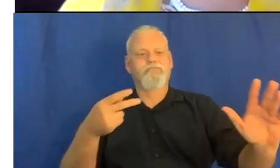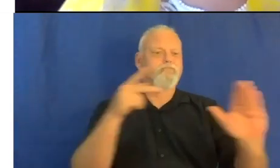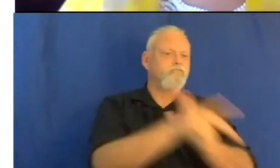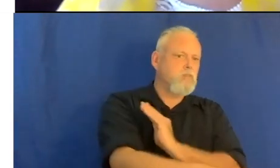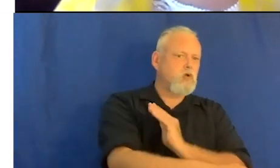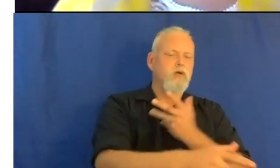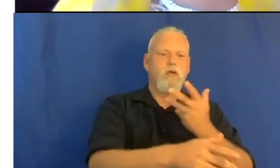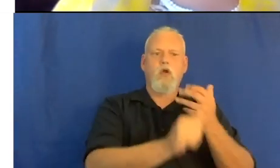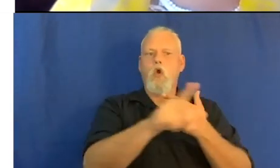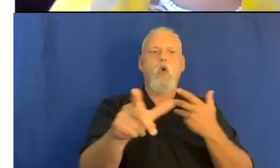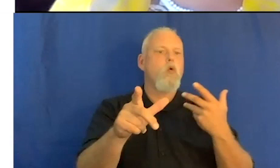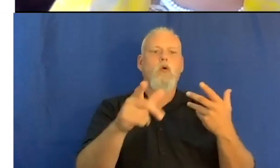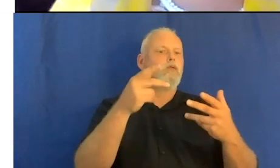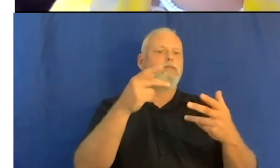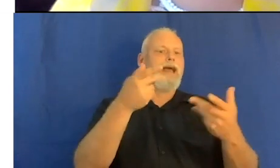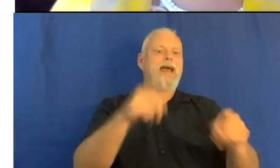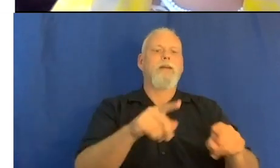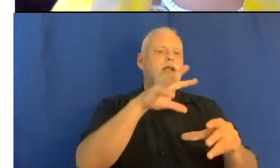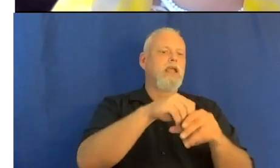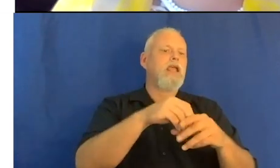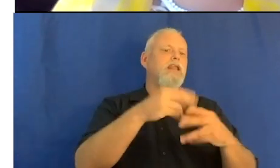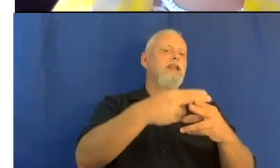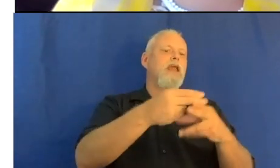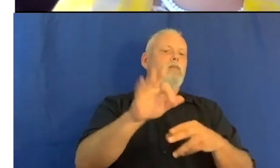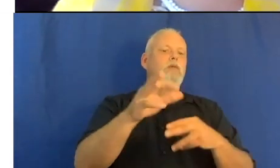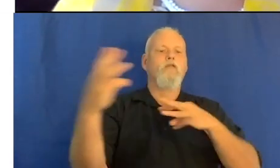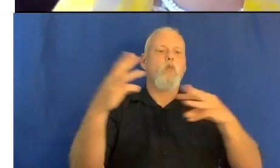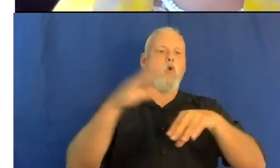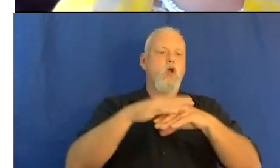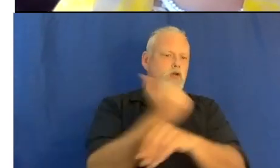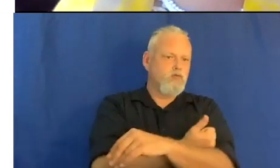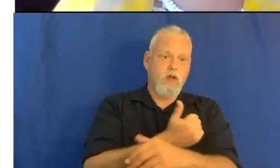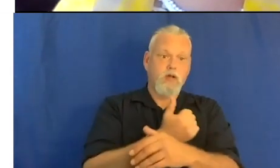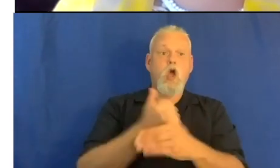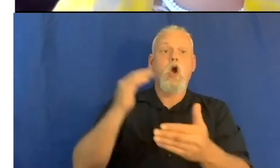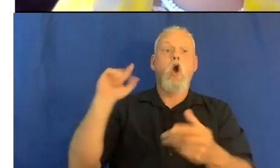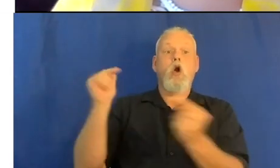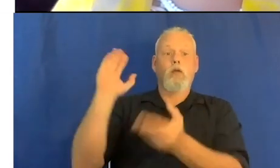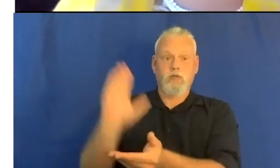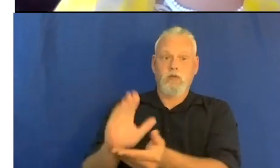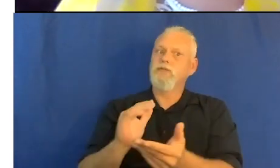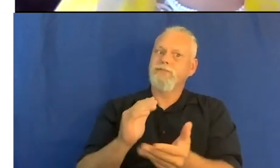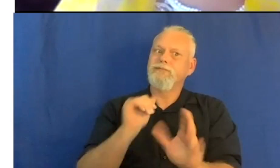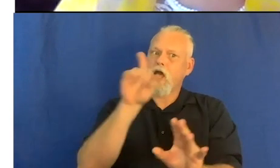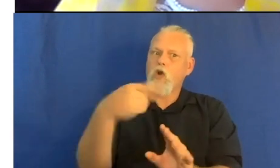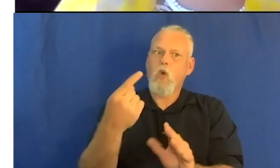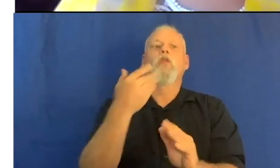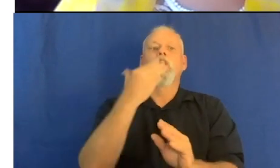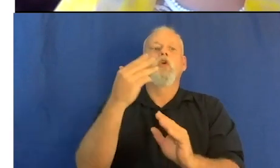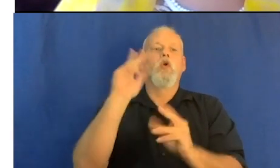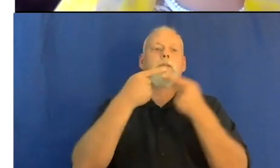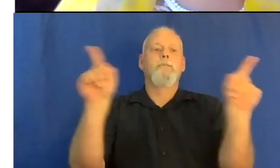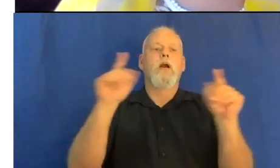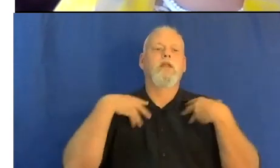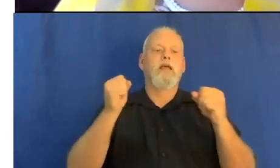name of war on drugs. Harm reduction is more than good public health policy. By necessity, the harm